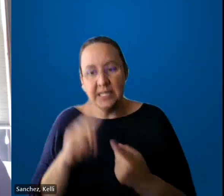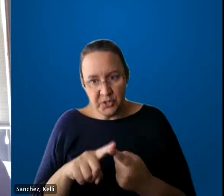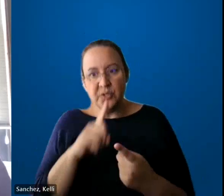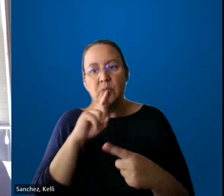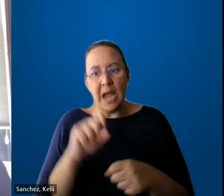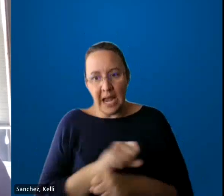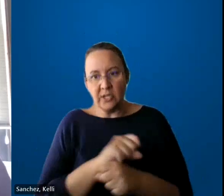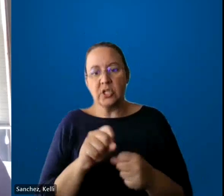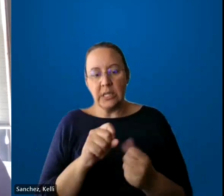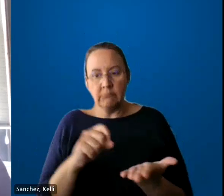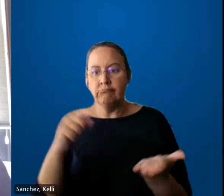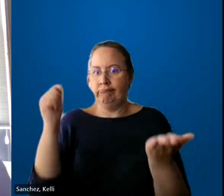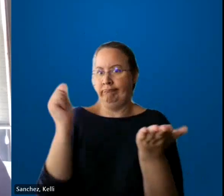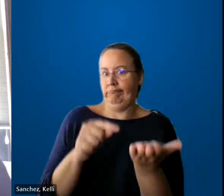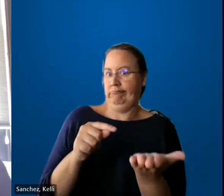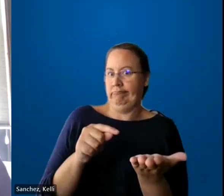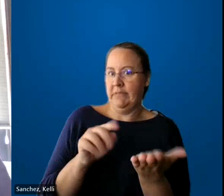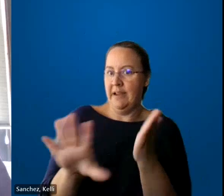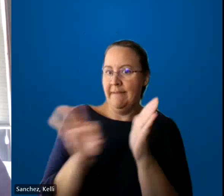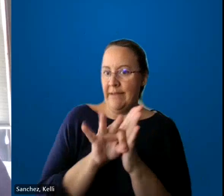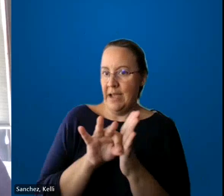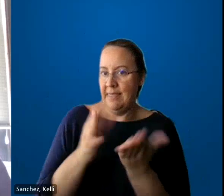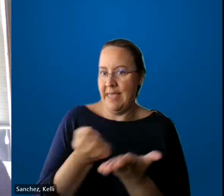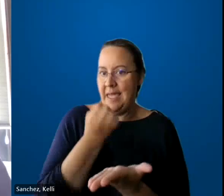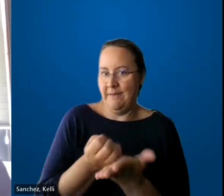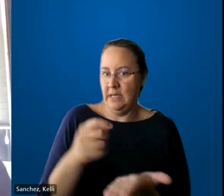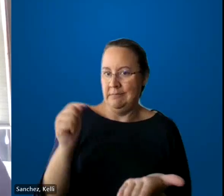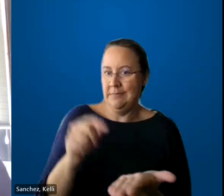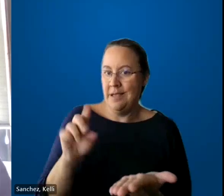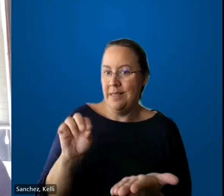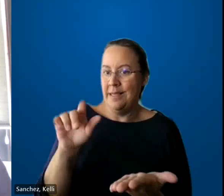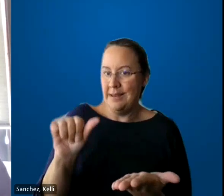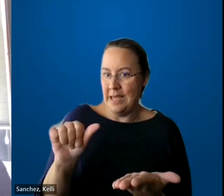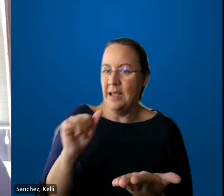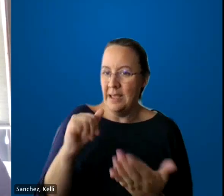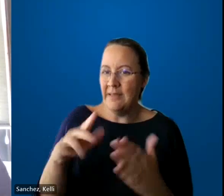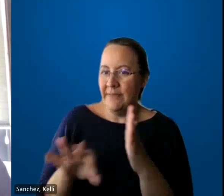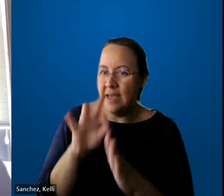really find that data and really dig into those numbers.